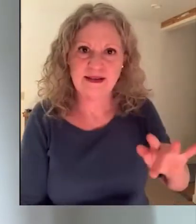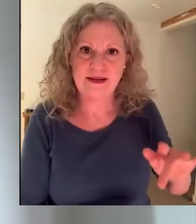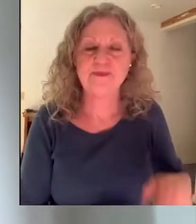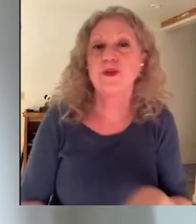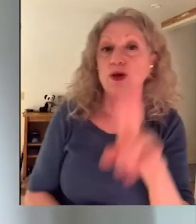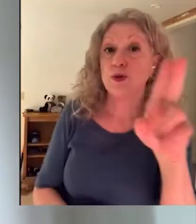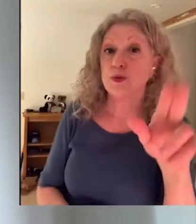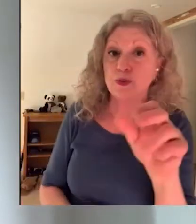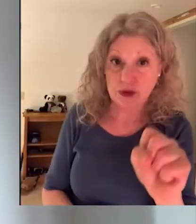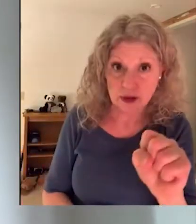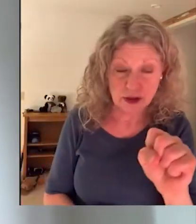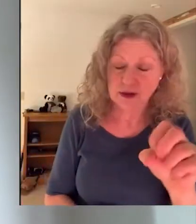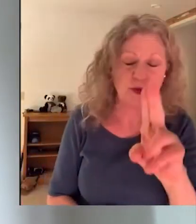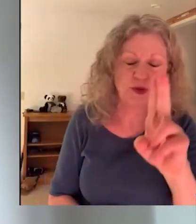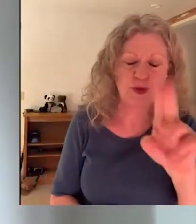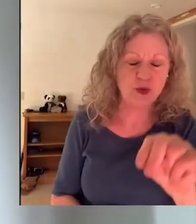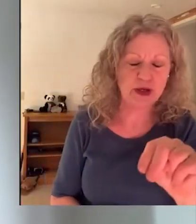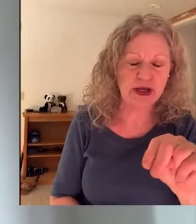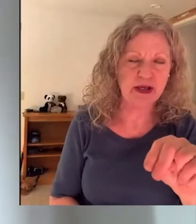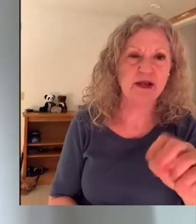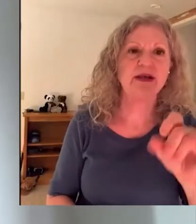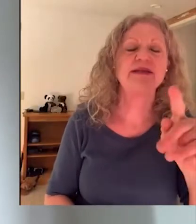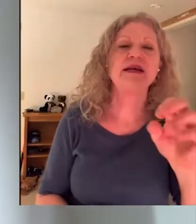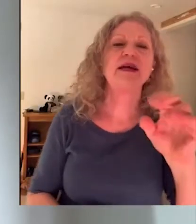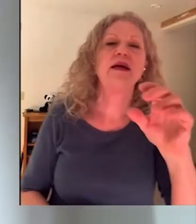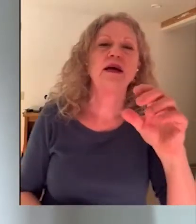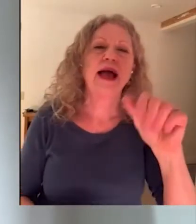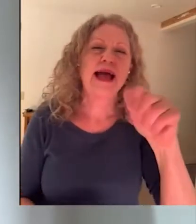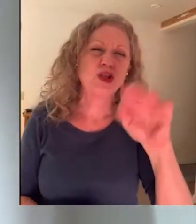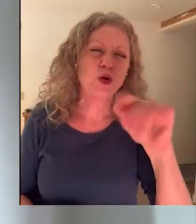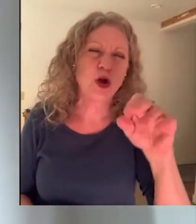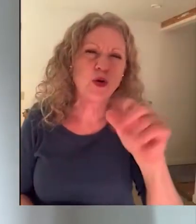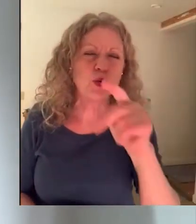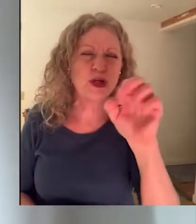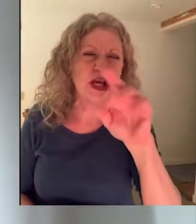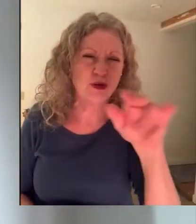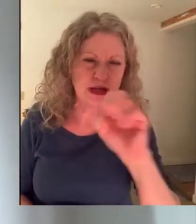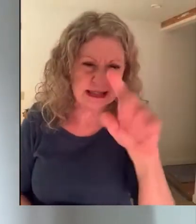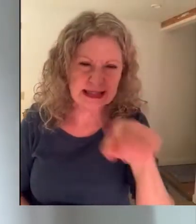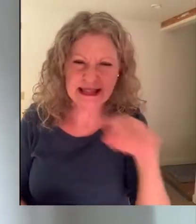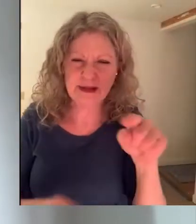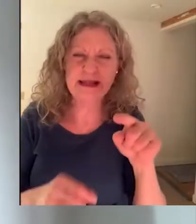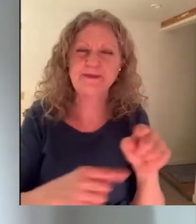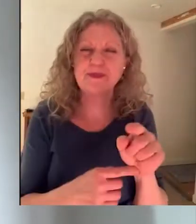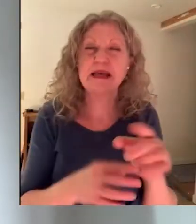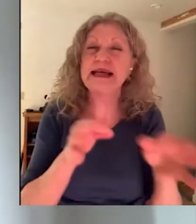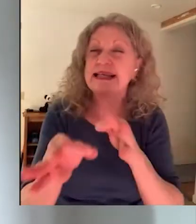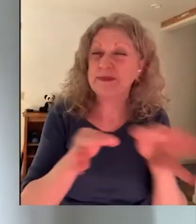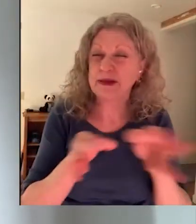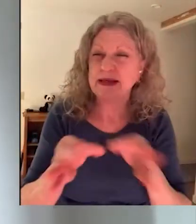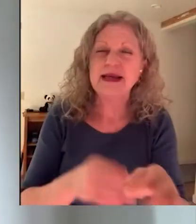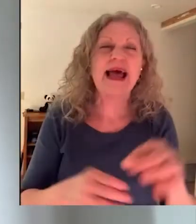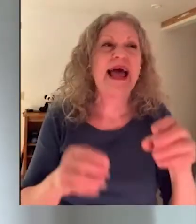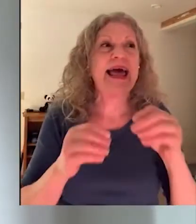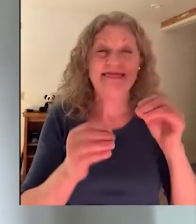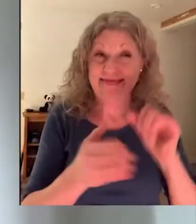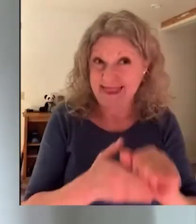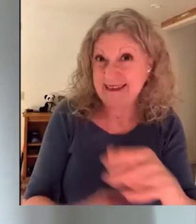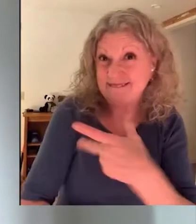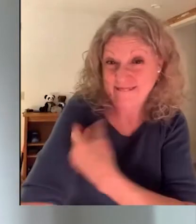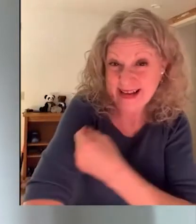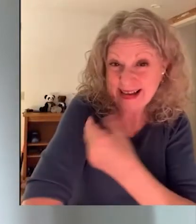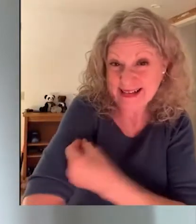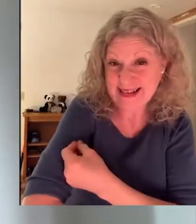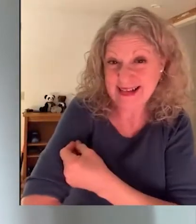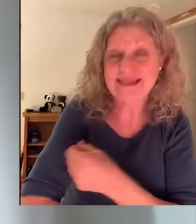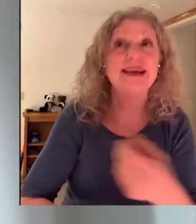General Antonio Guterres explained, quote, "The rollout of COVID-19 vaccines is generating